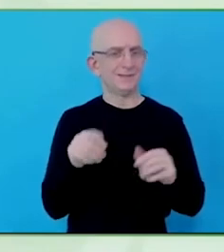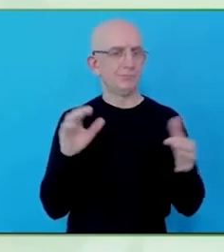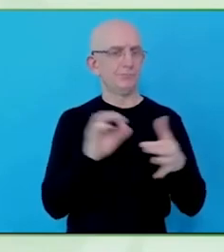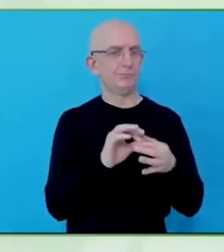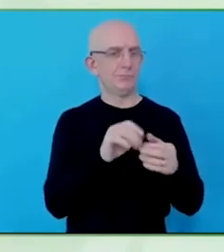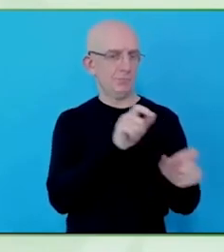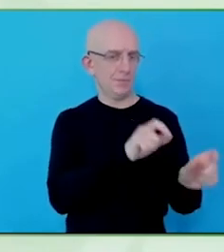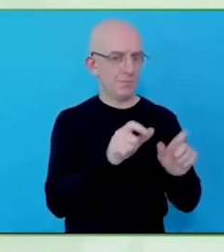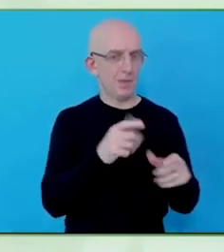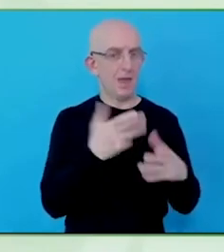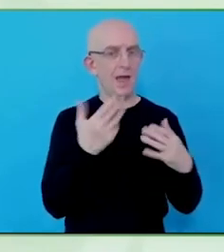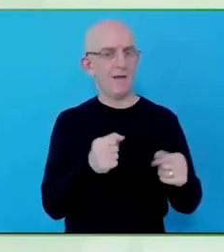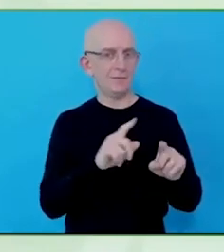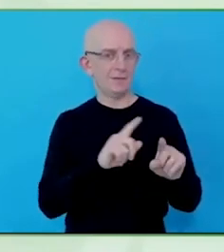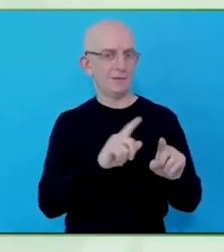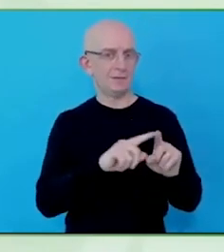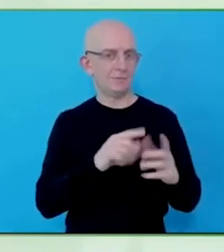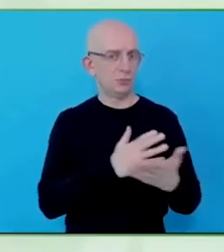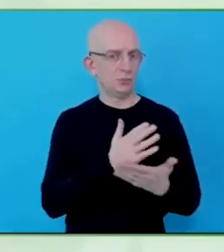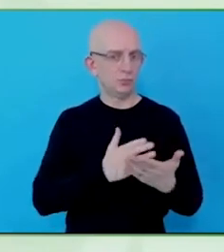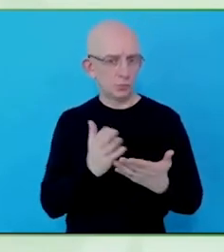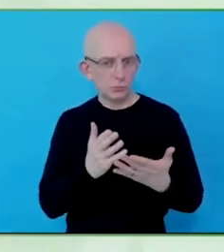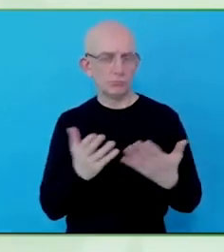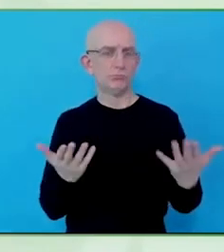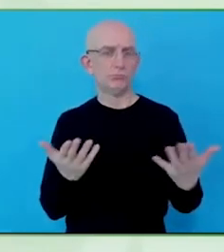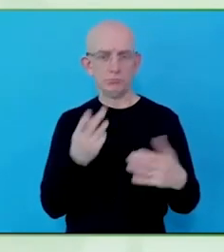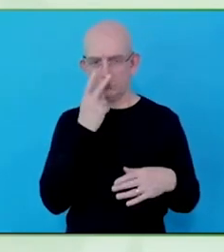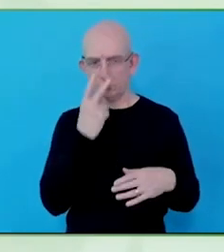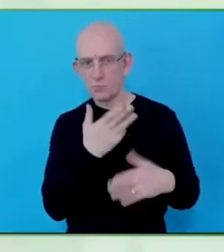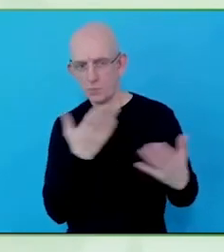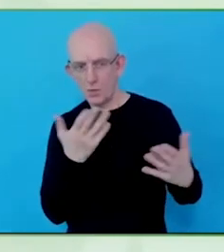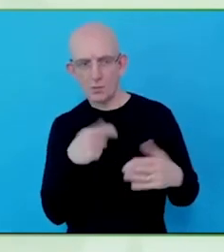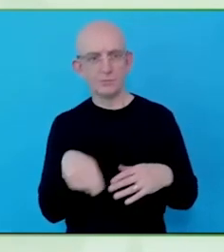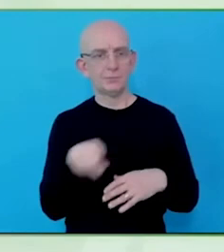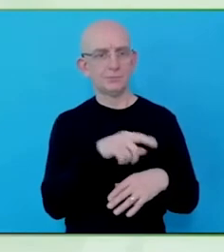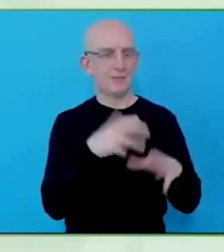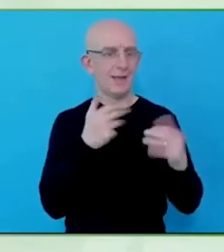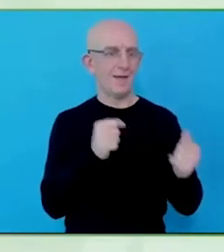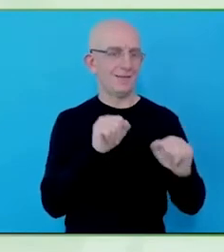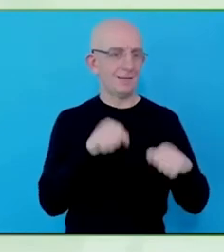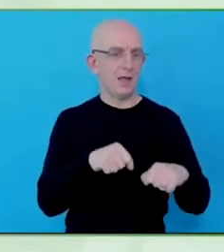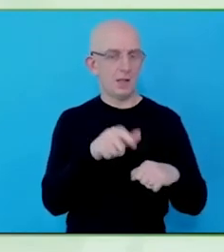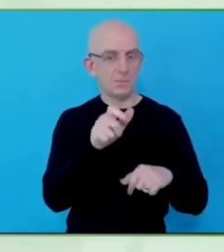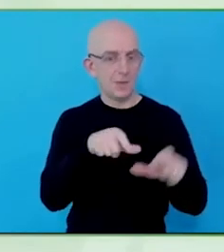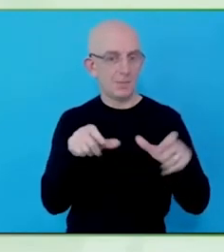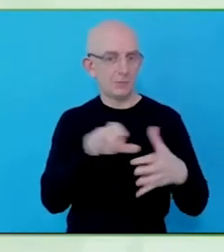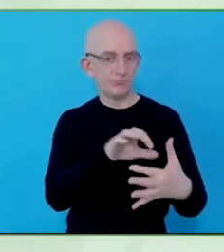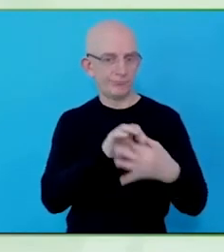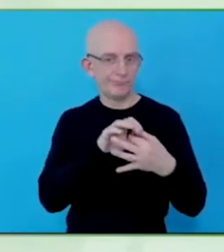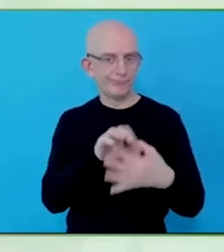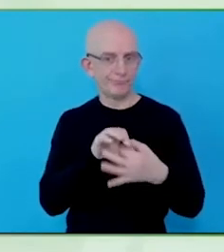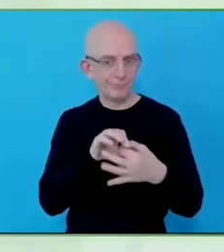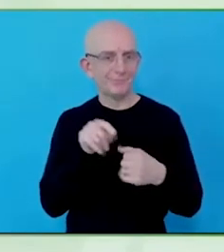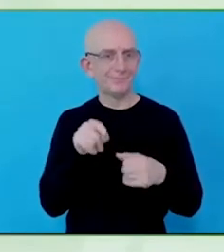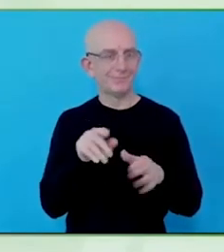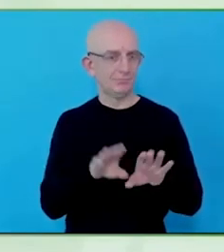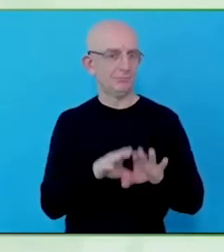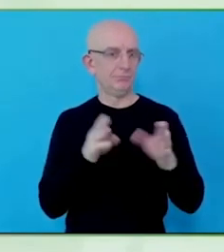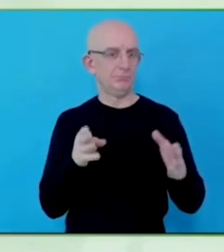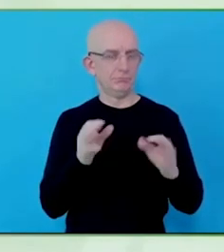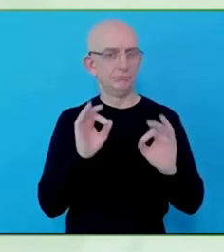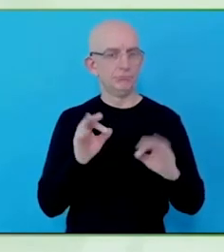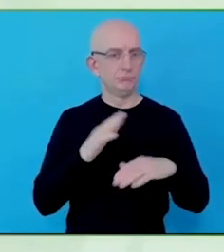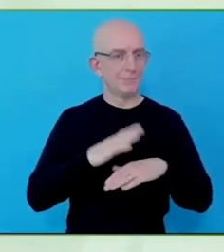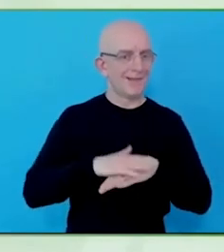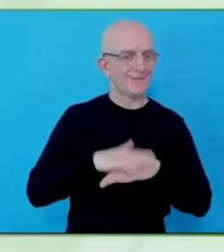assets are accessible. Let's be optimistic. Let's assume we have converted somebody that's